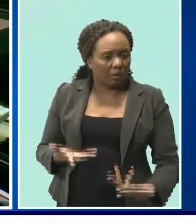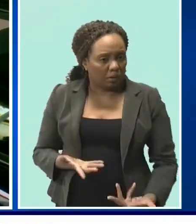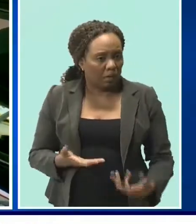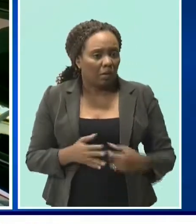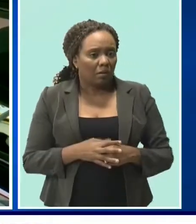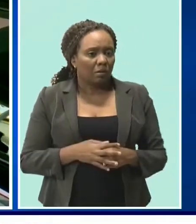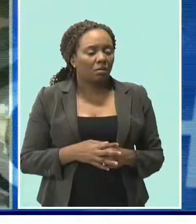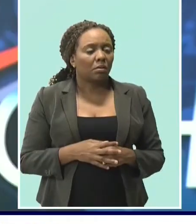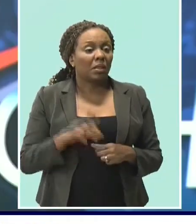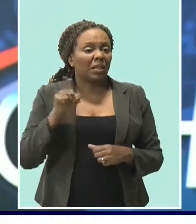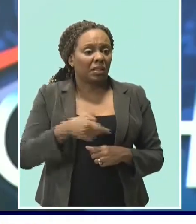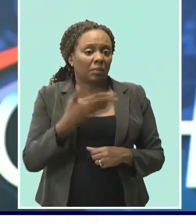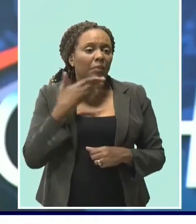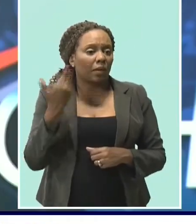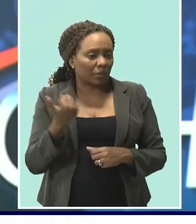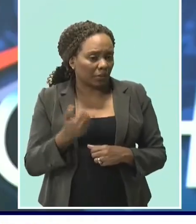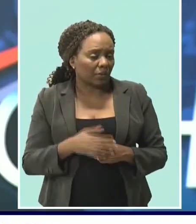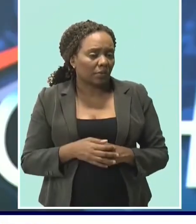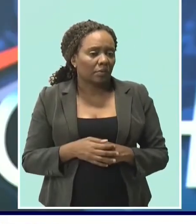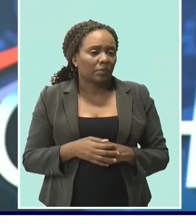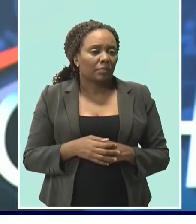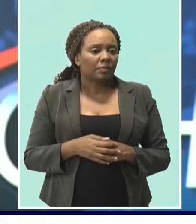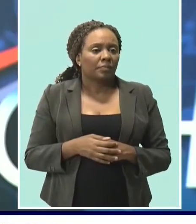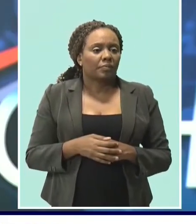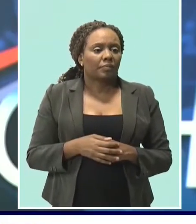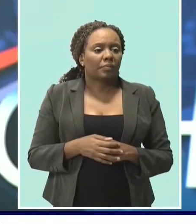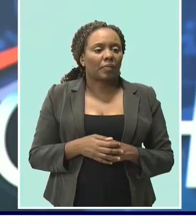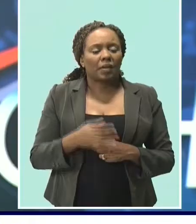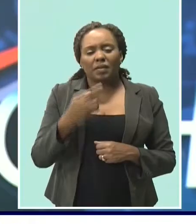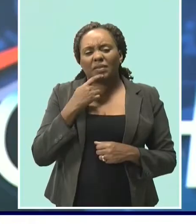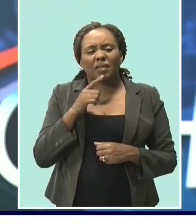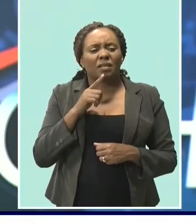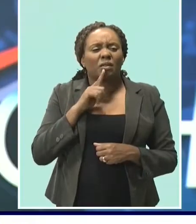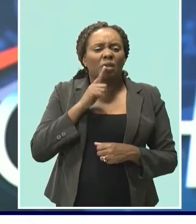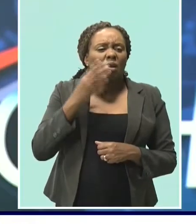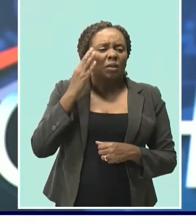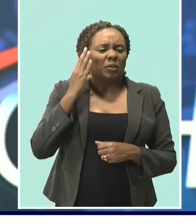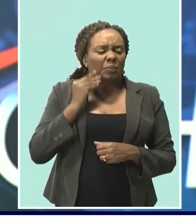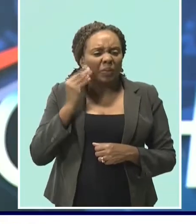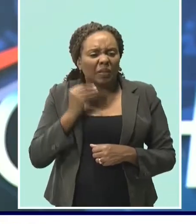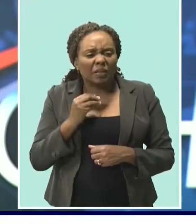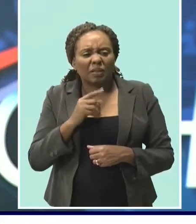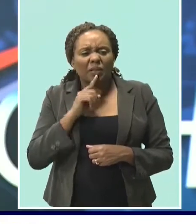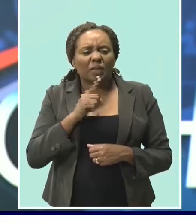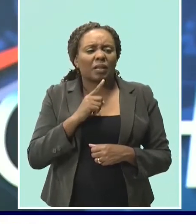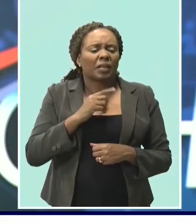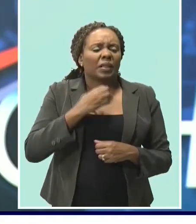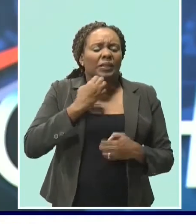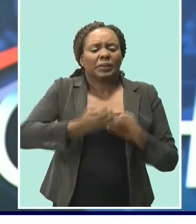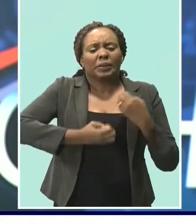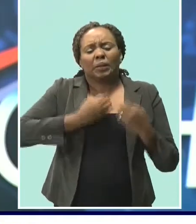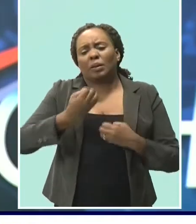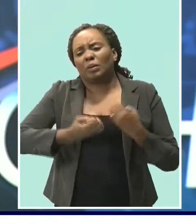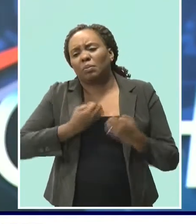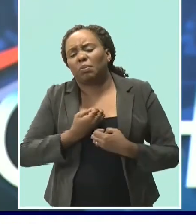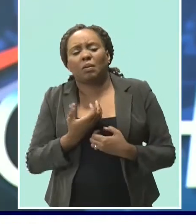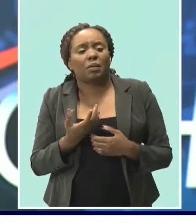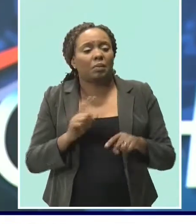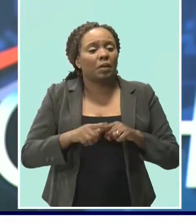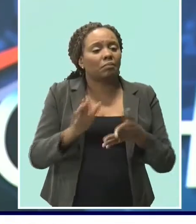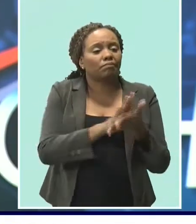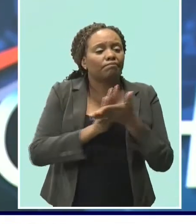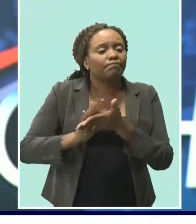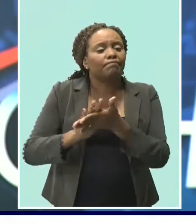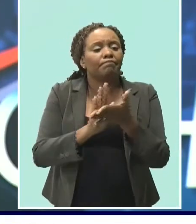for the disease. While describing the experience as a personal emotional upheaval, Ambassador Thompson praised local